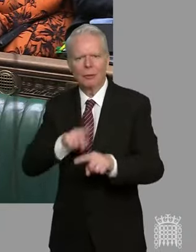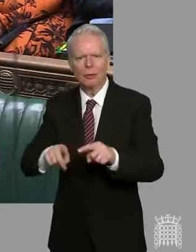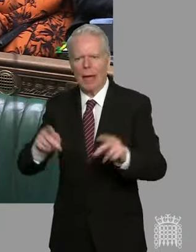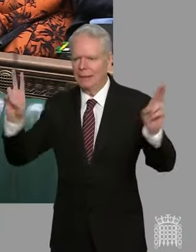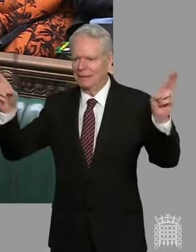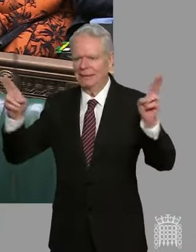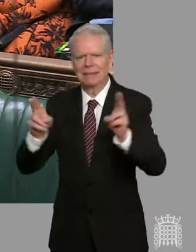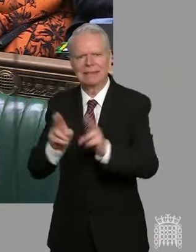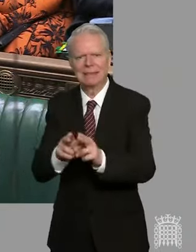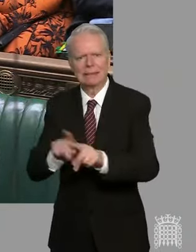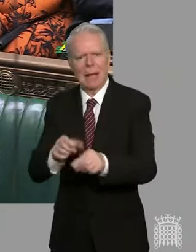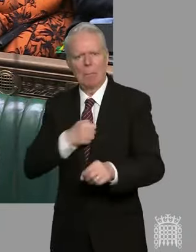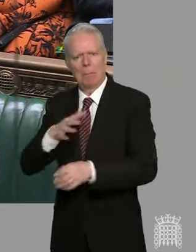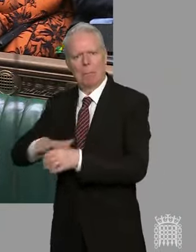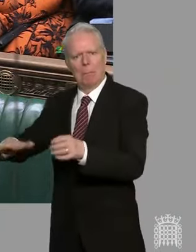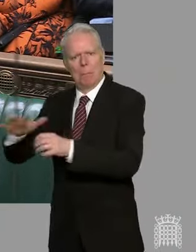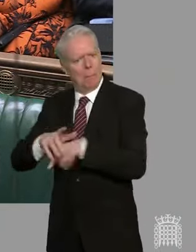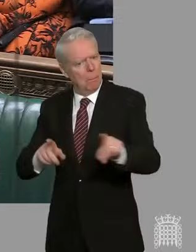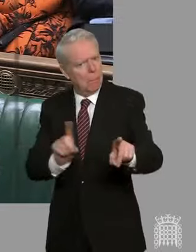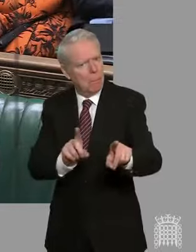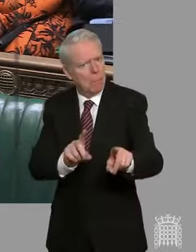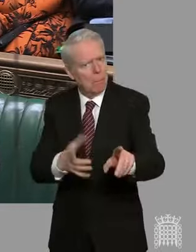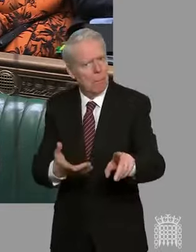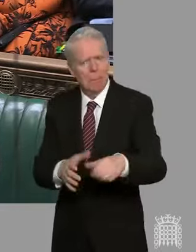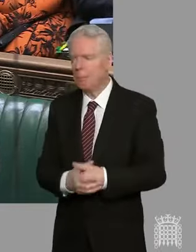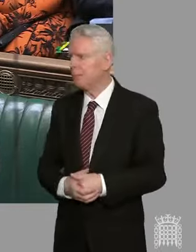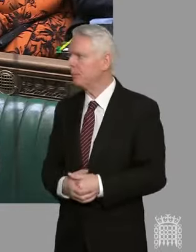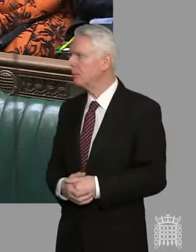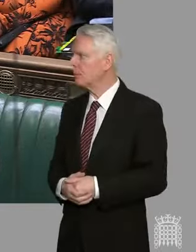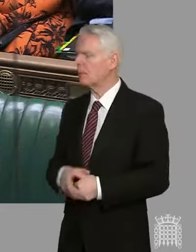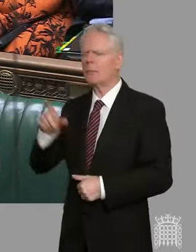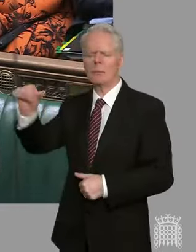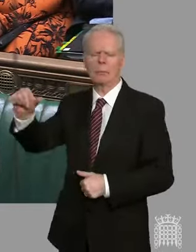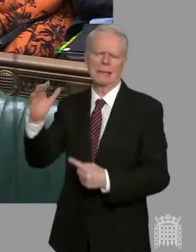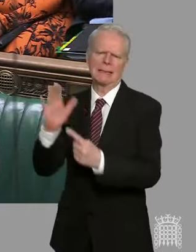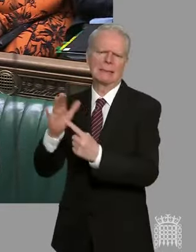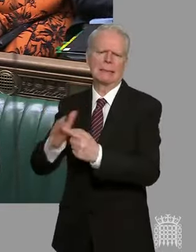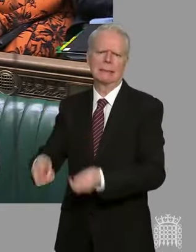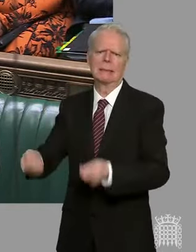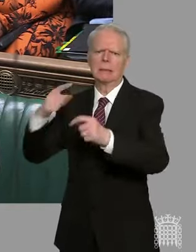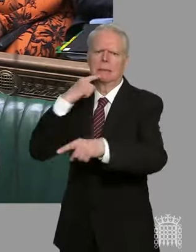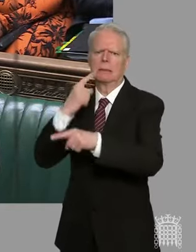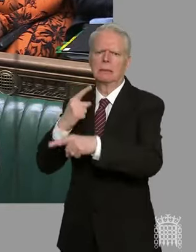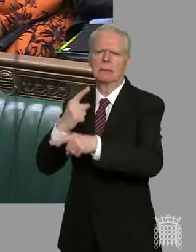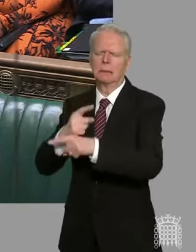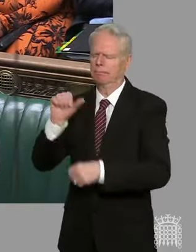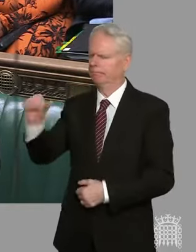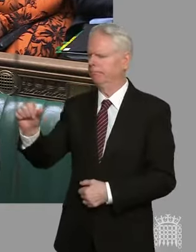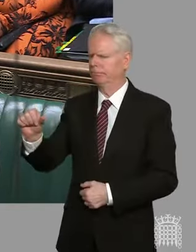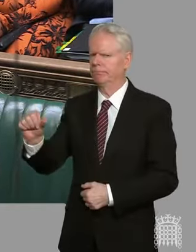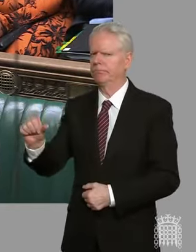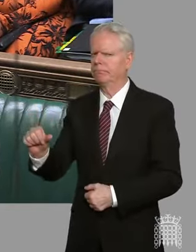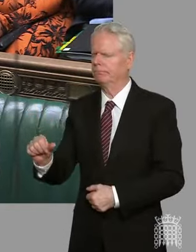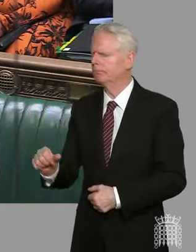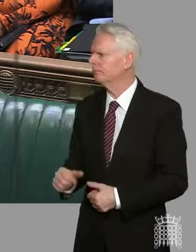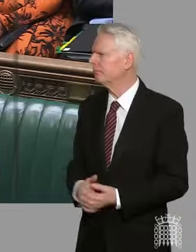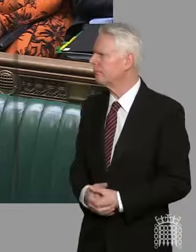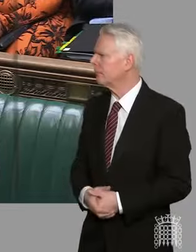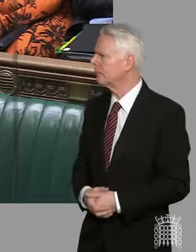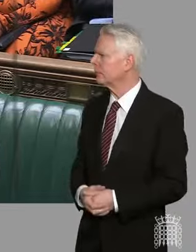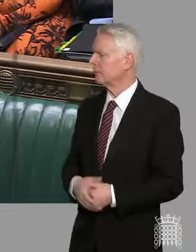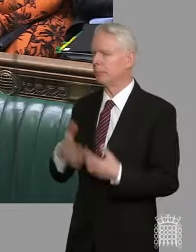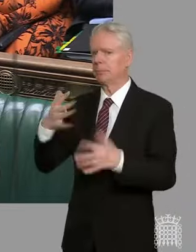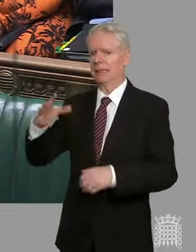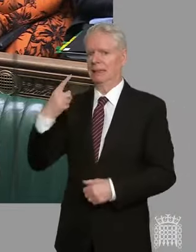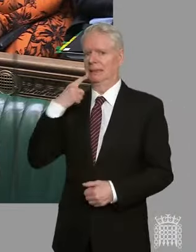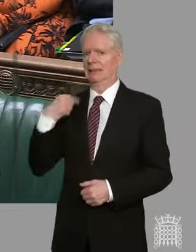introduced our crime and policing bill, which is central to our plan for change and halving knife crime. It involves new powers to